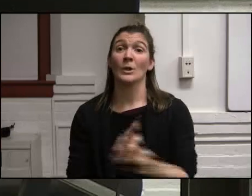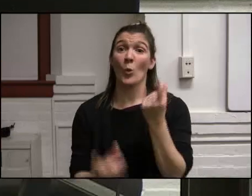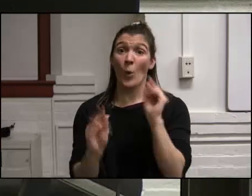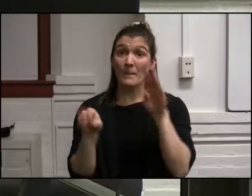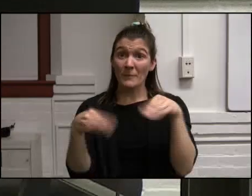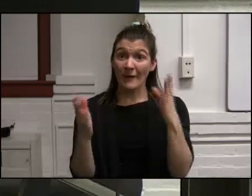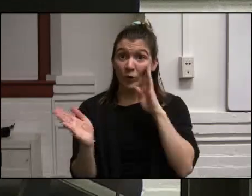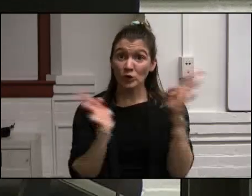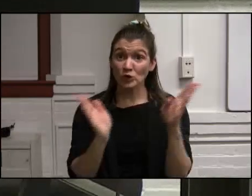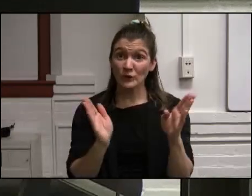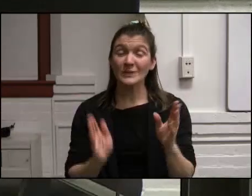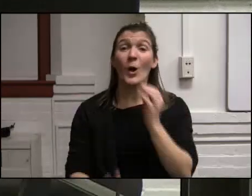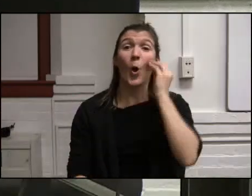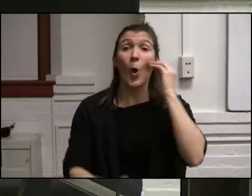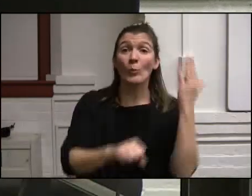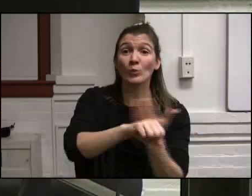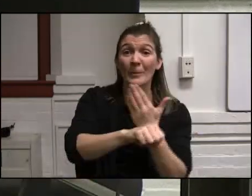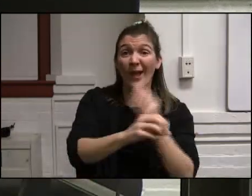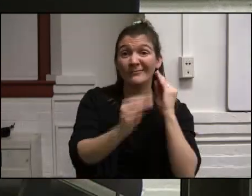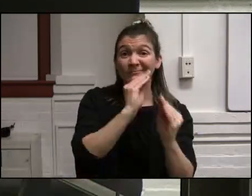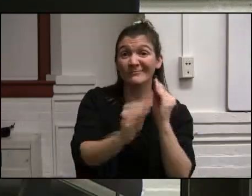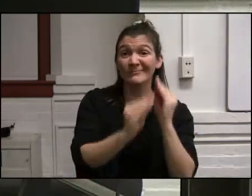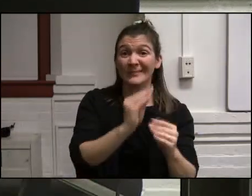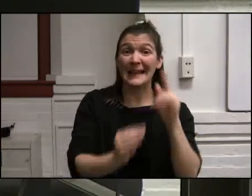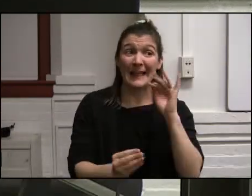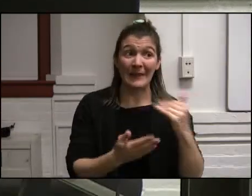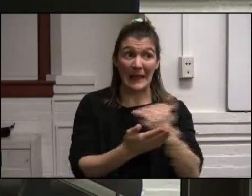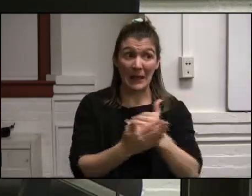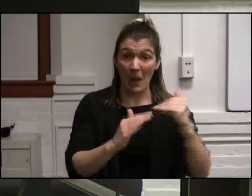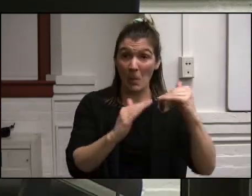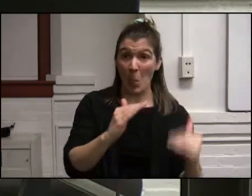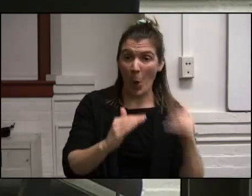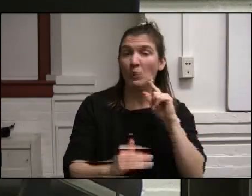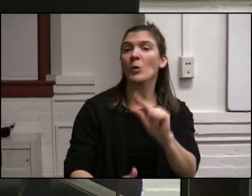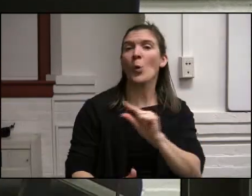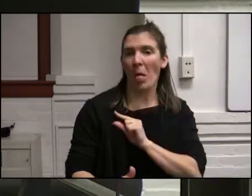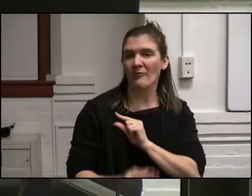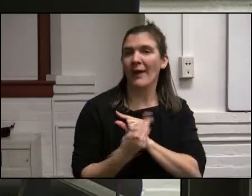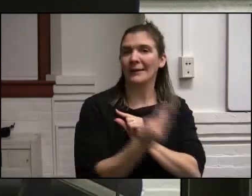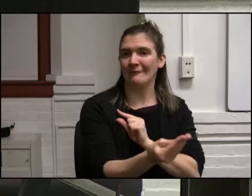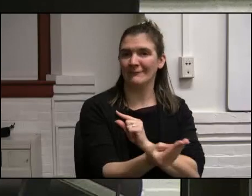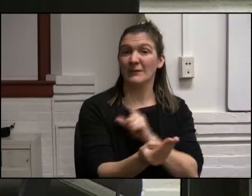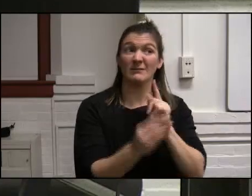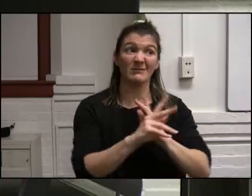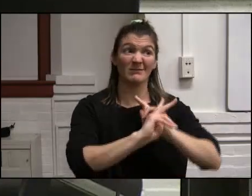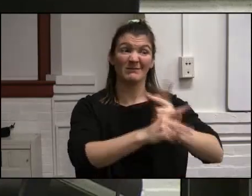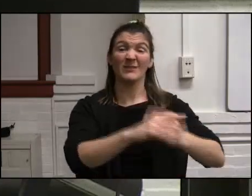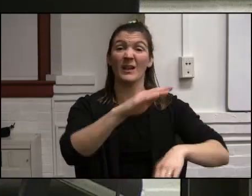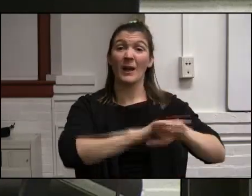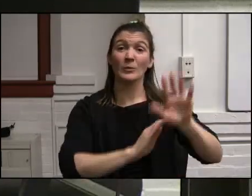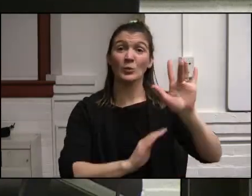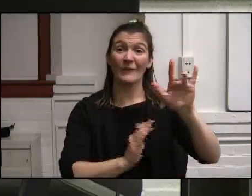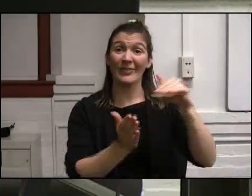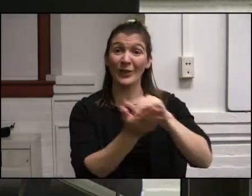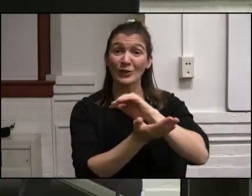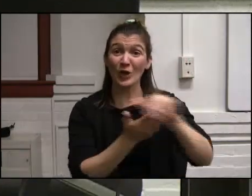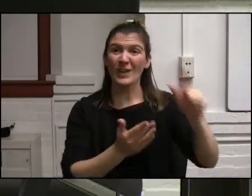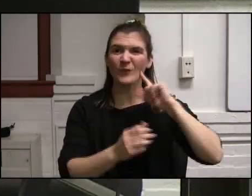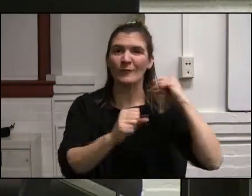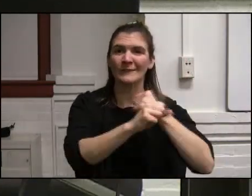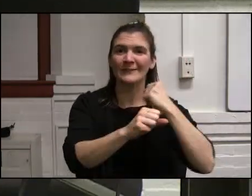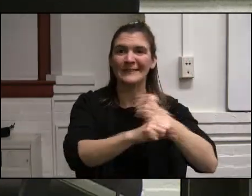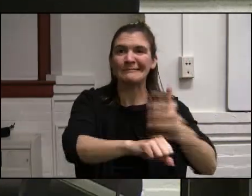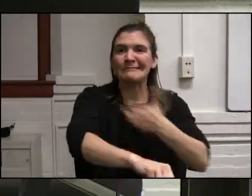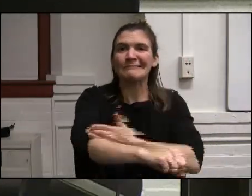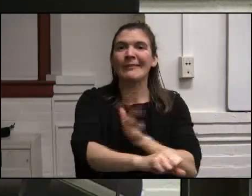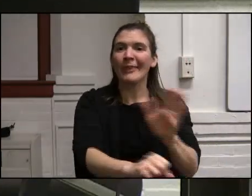we're providing are home repair loans to income eligible people. We can loan up to $25,000 for necessary